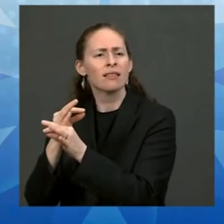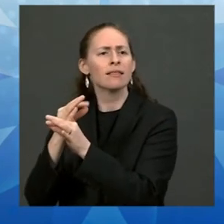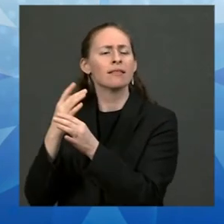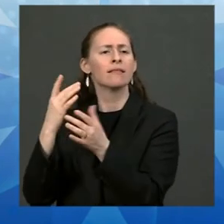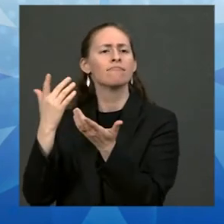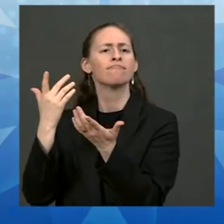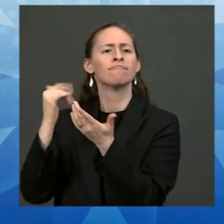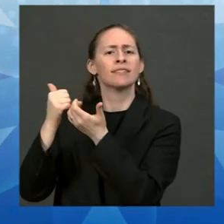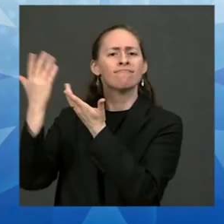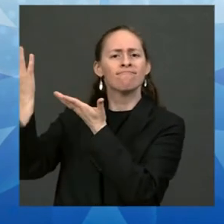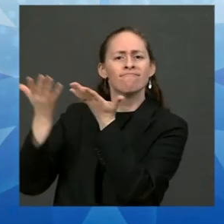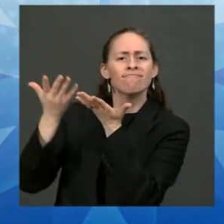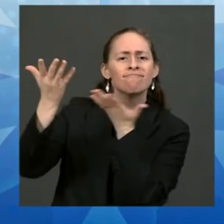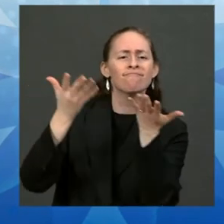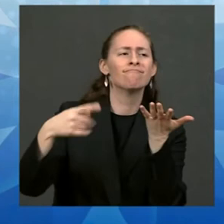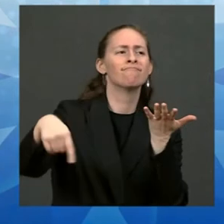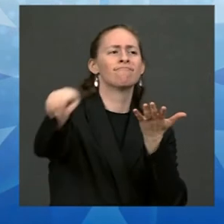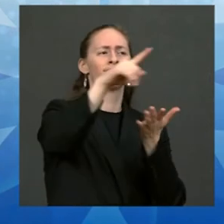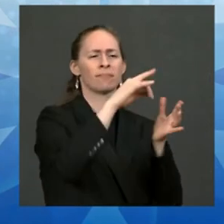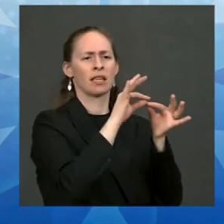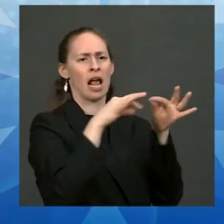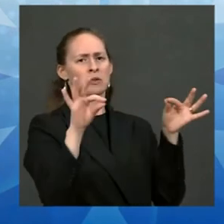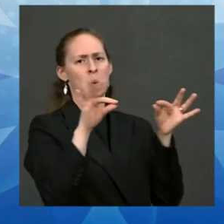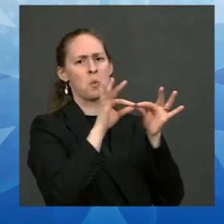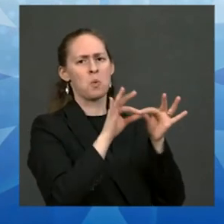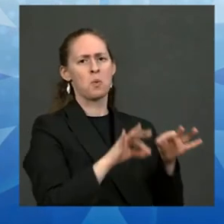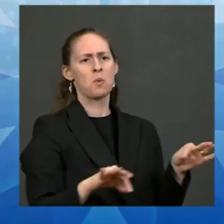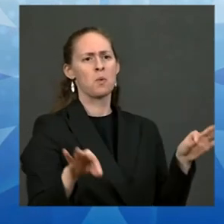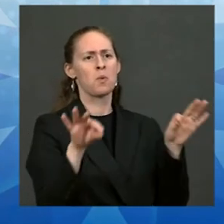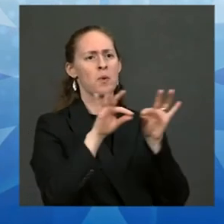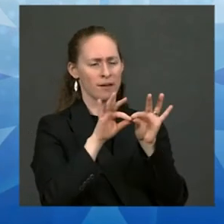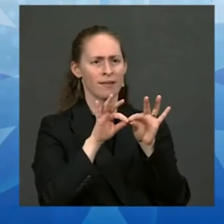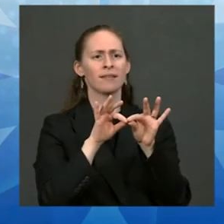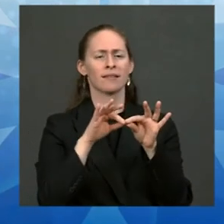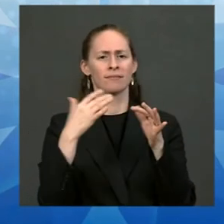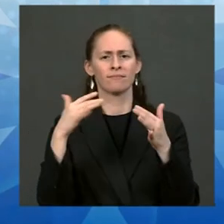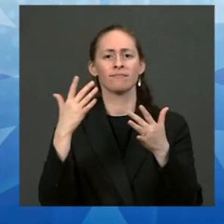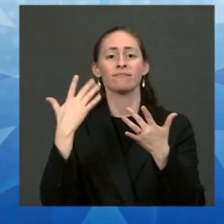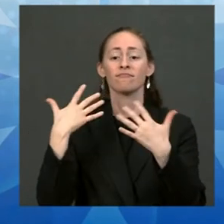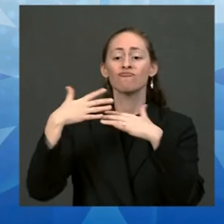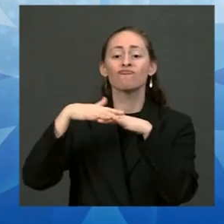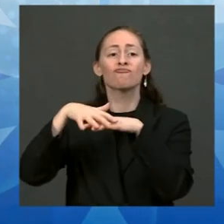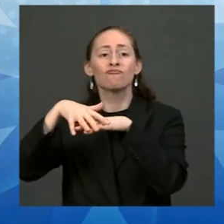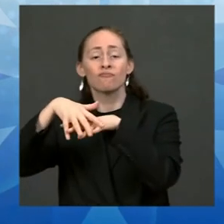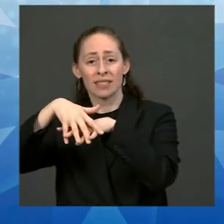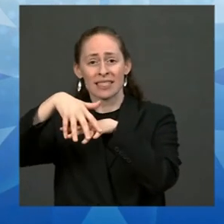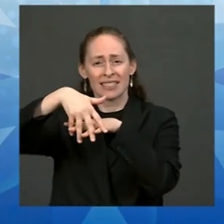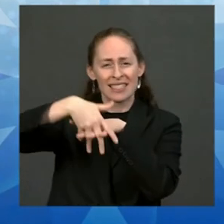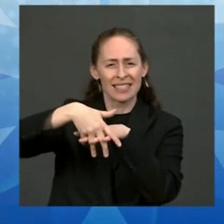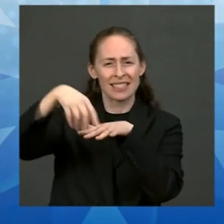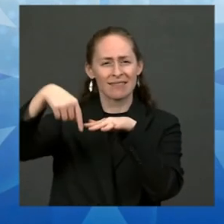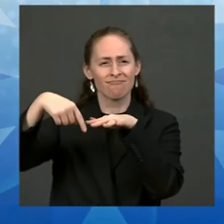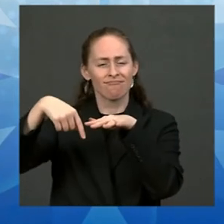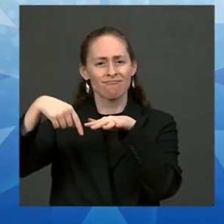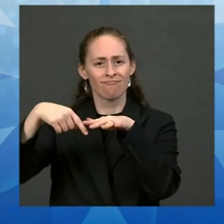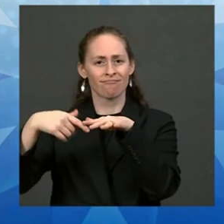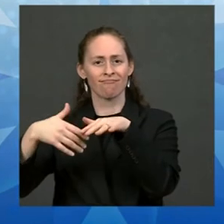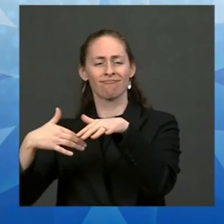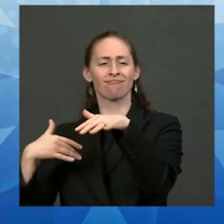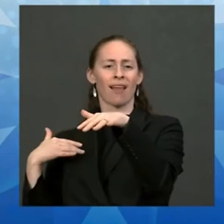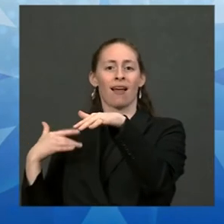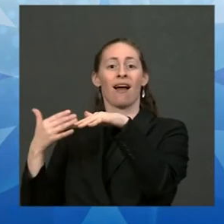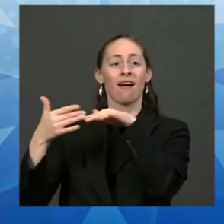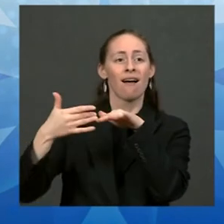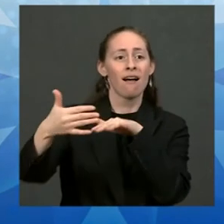it. It's a thread weaving through the past, present, and future, the inheritance of our